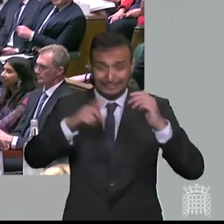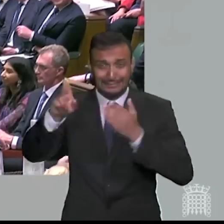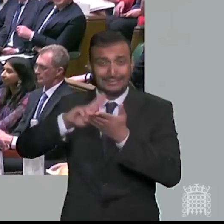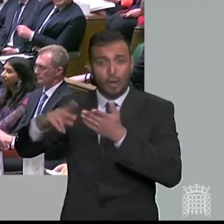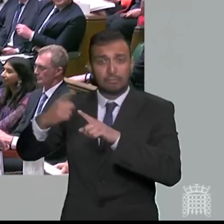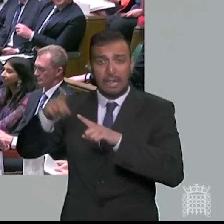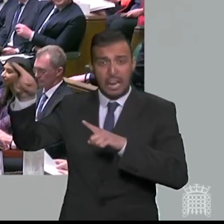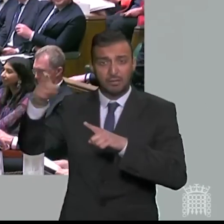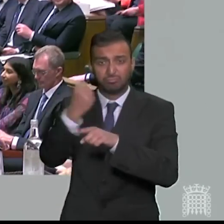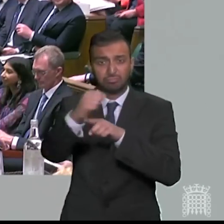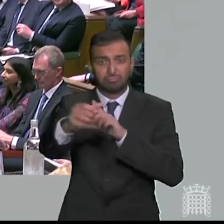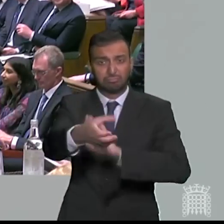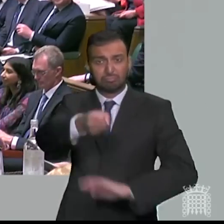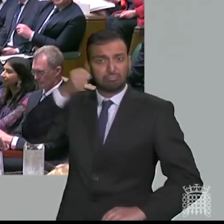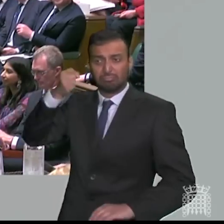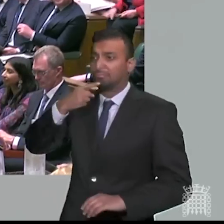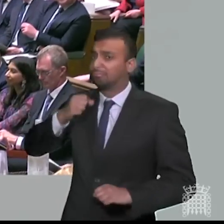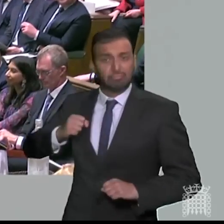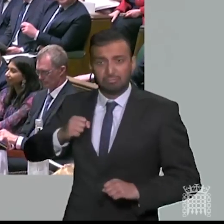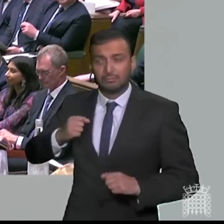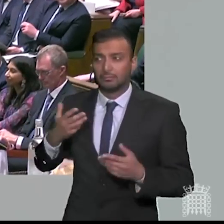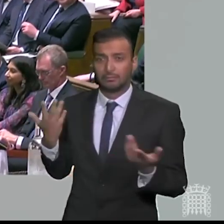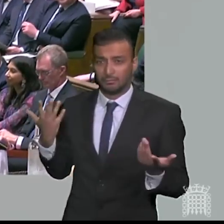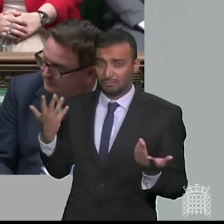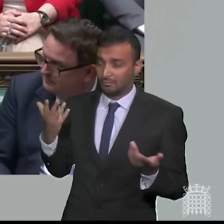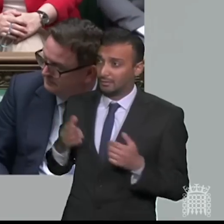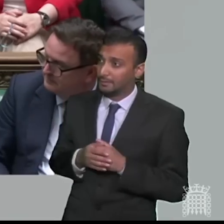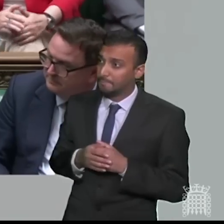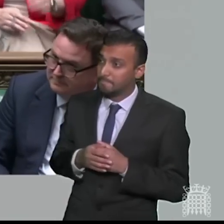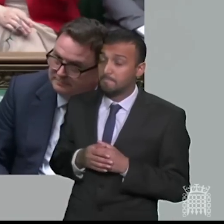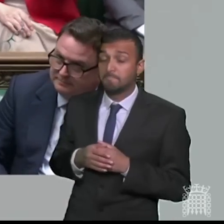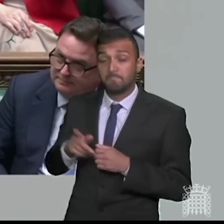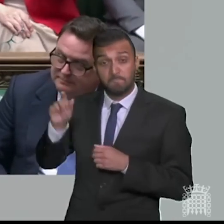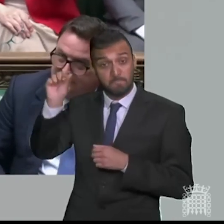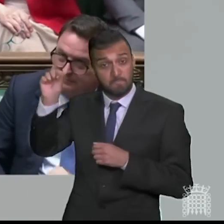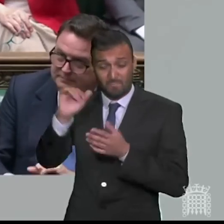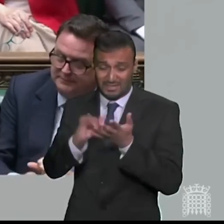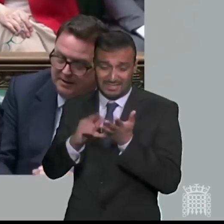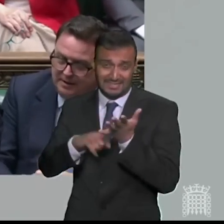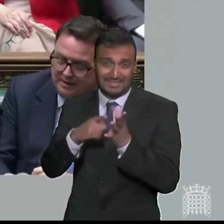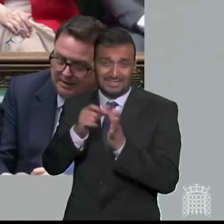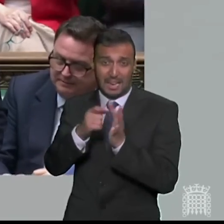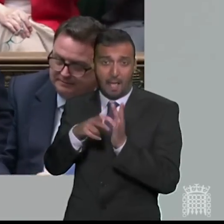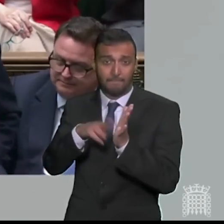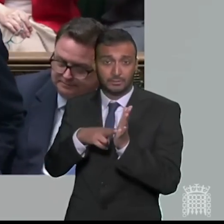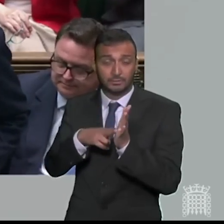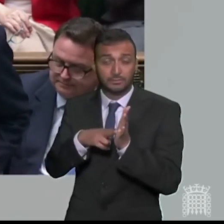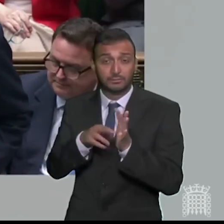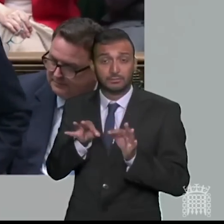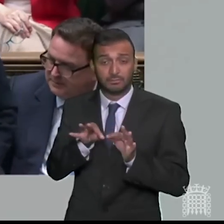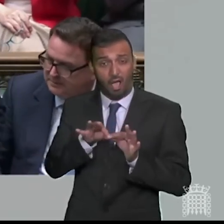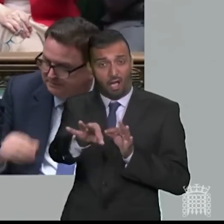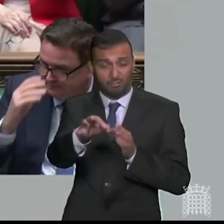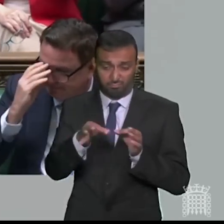Well, my honourable friend is absolutely right to speak up for the Slapton line. It's one of the most beautiful roads in the